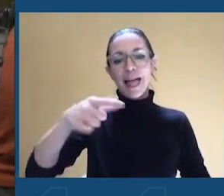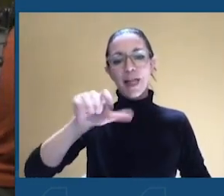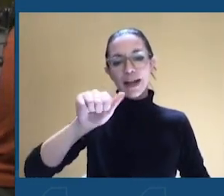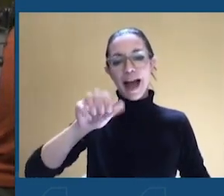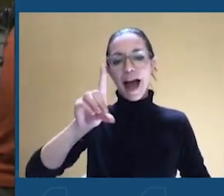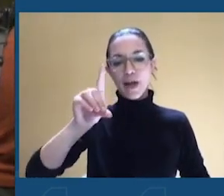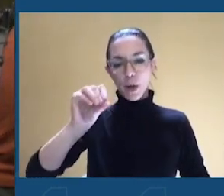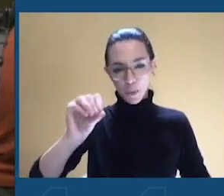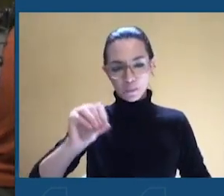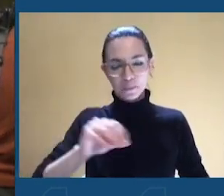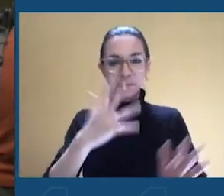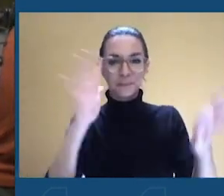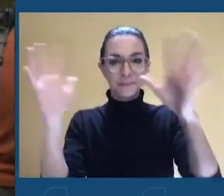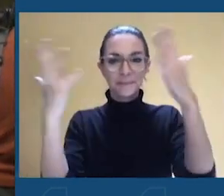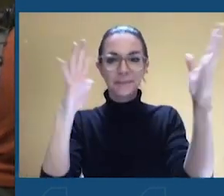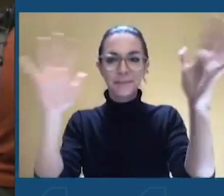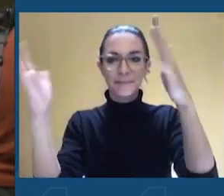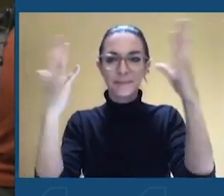Thank you.